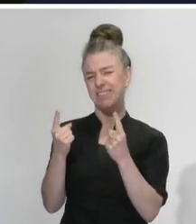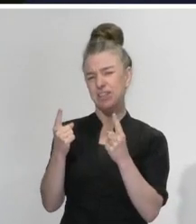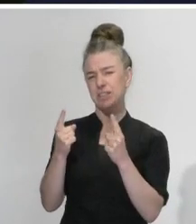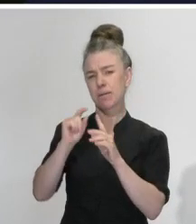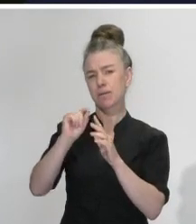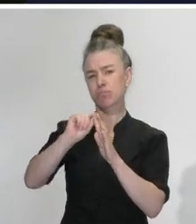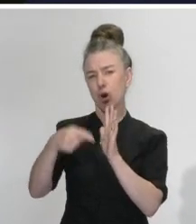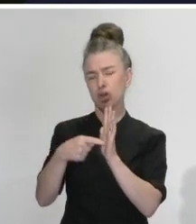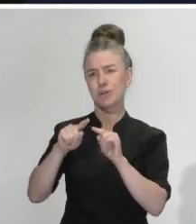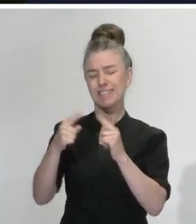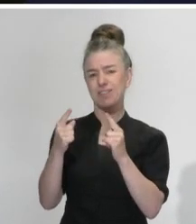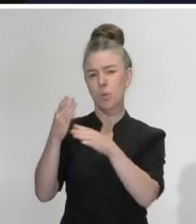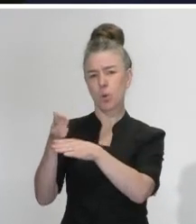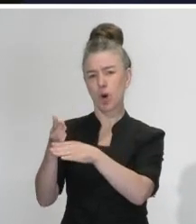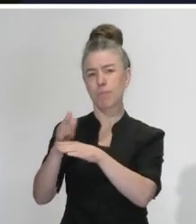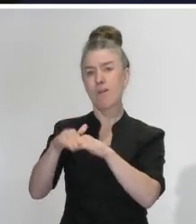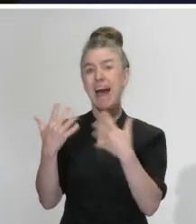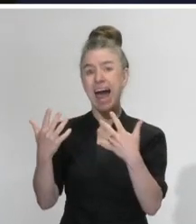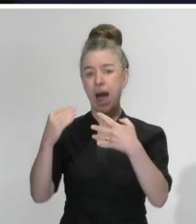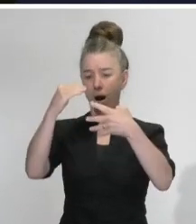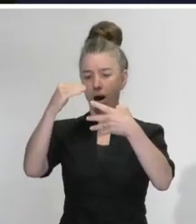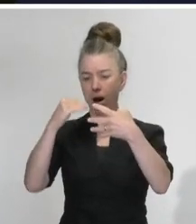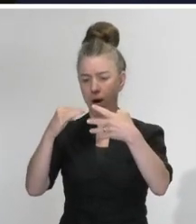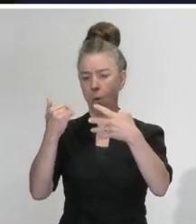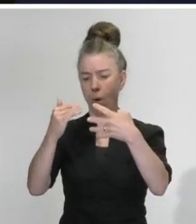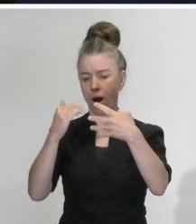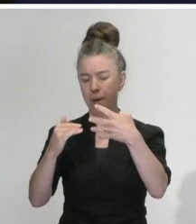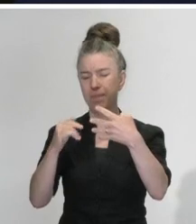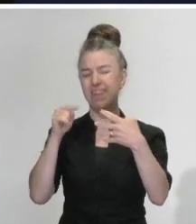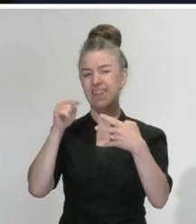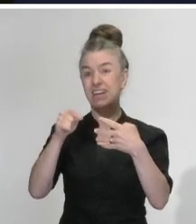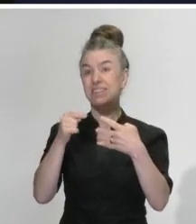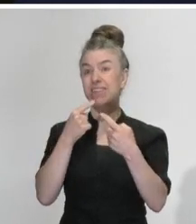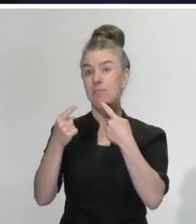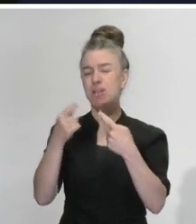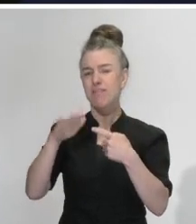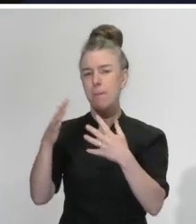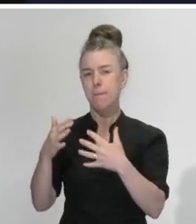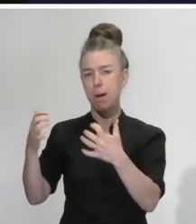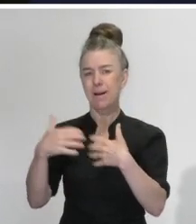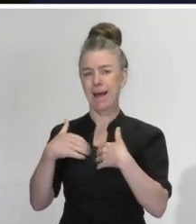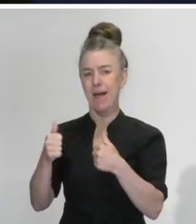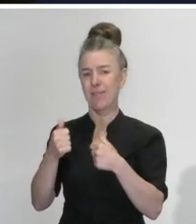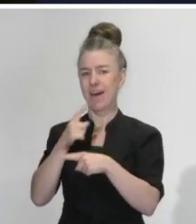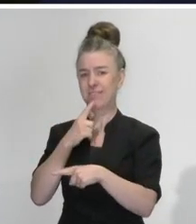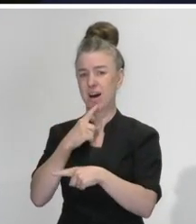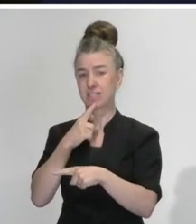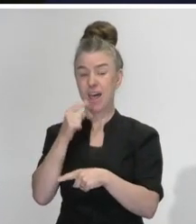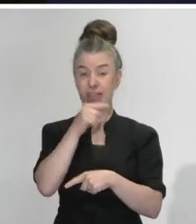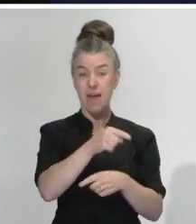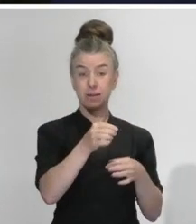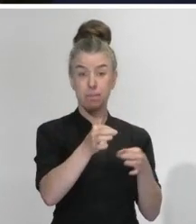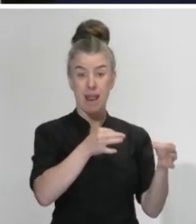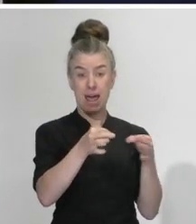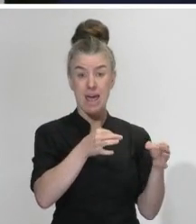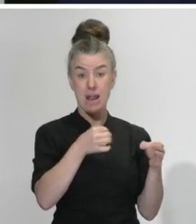do we move between the different levels, and that's based on the public health advice. This is really saying what are the actions that need to be taken